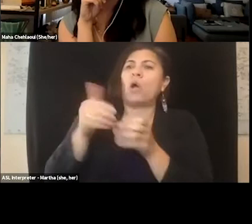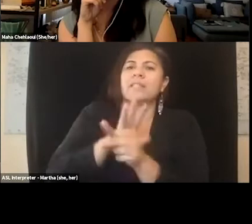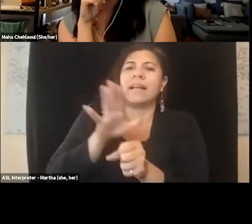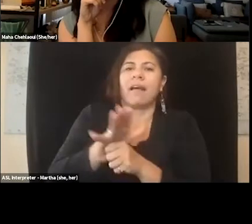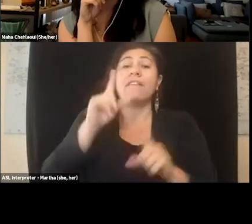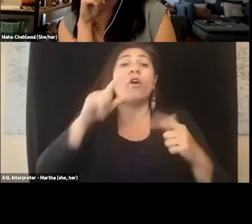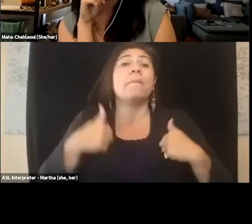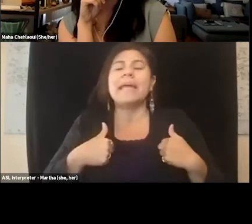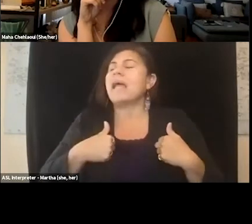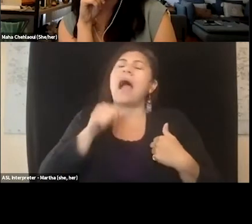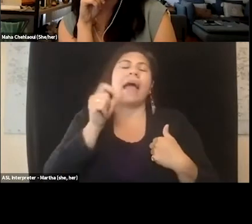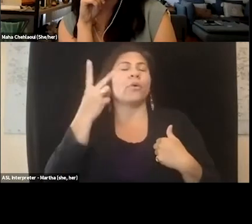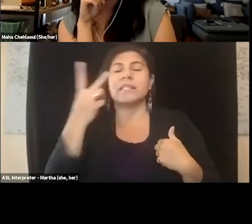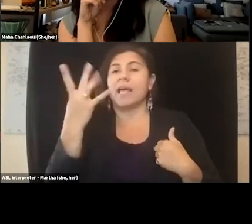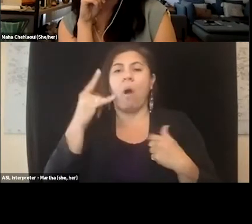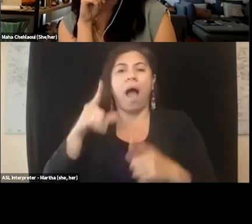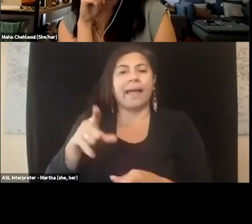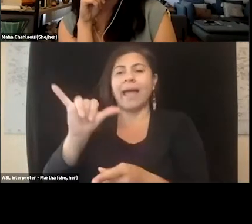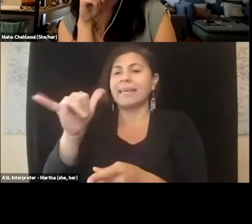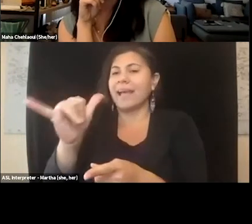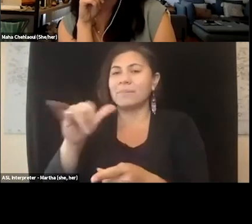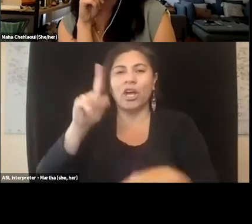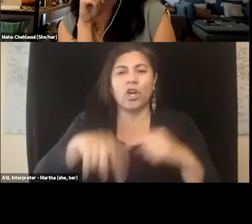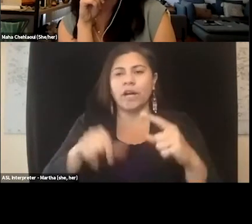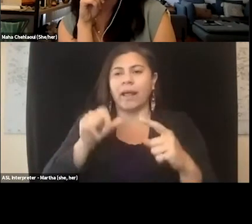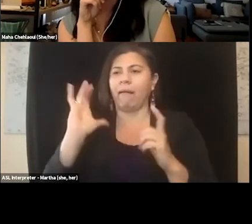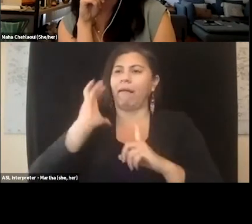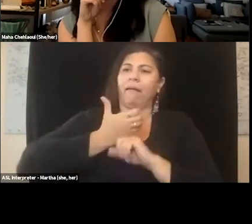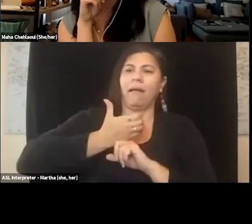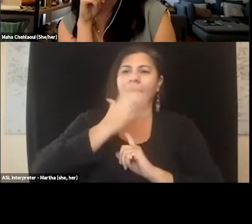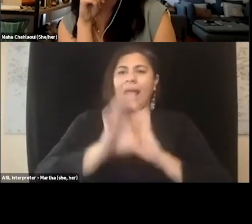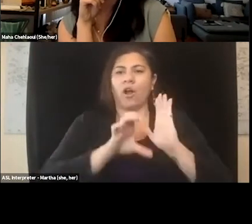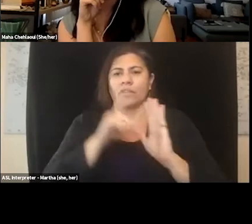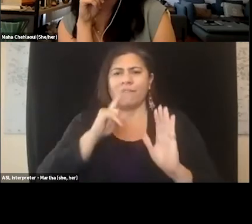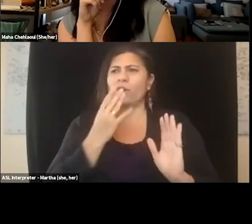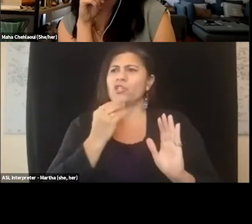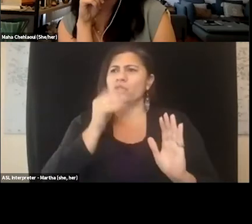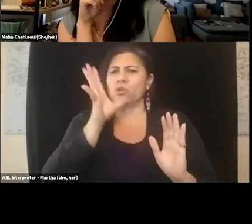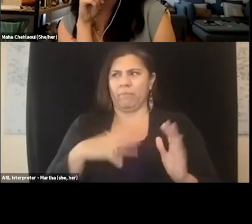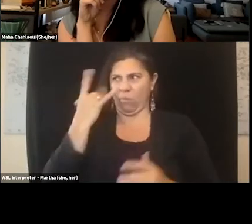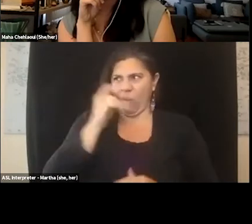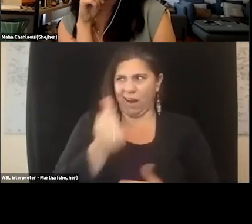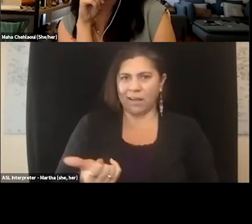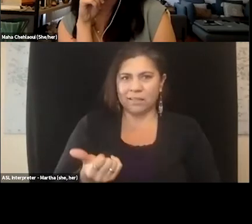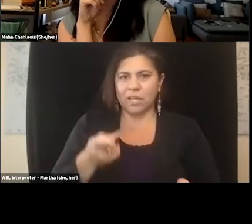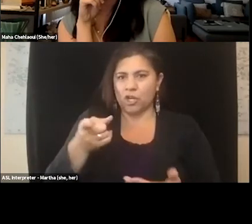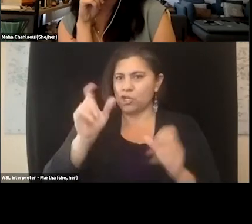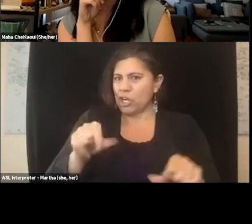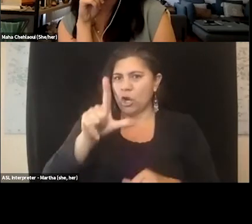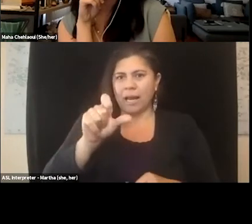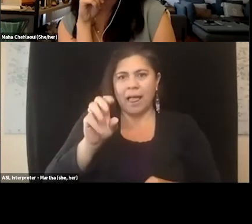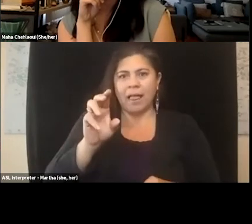reason why Yasmine or couldn't play a Jewish woman, absolutely, why not? You could play Lebanese or